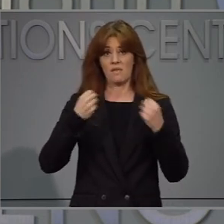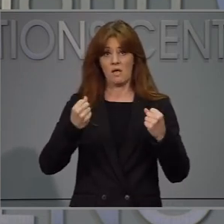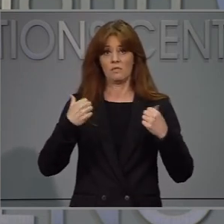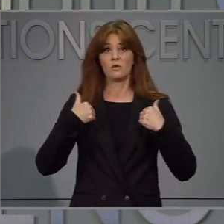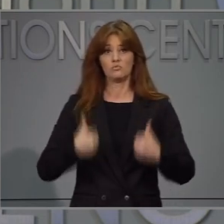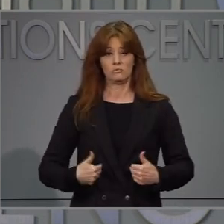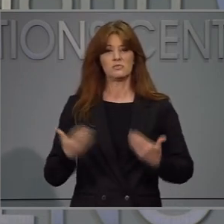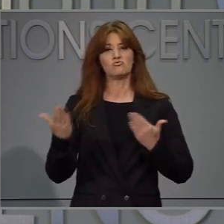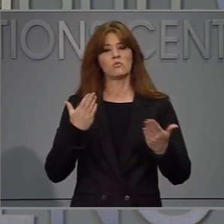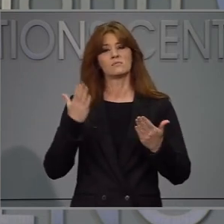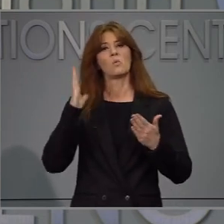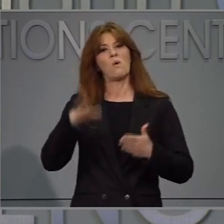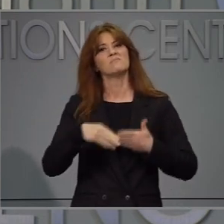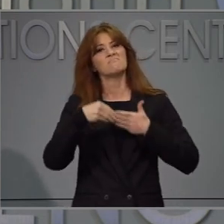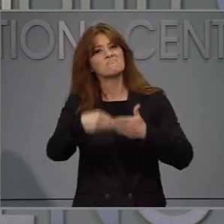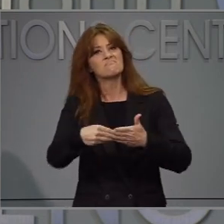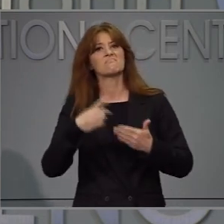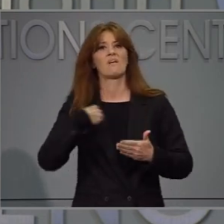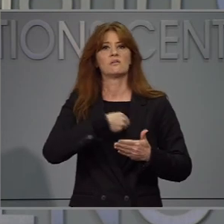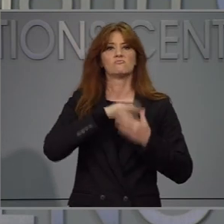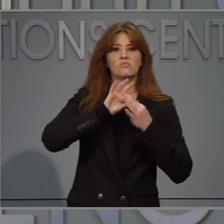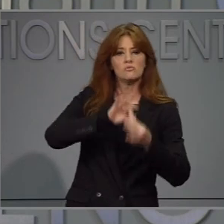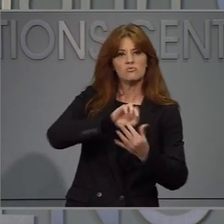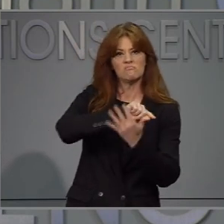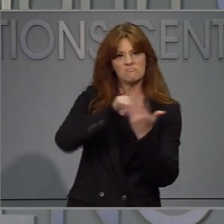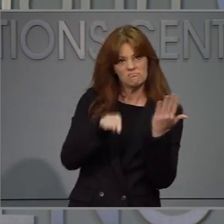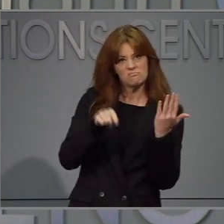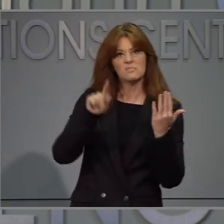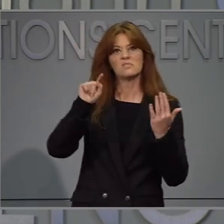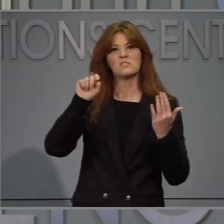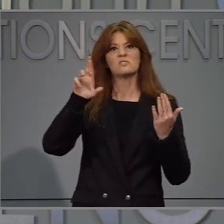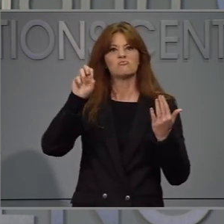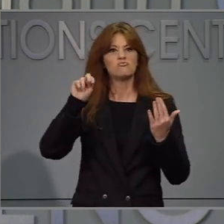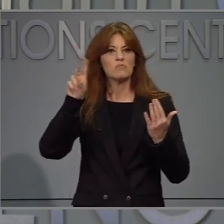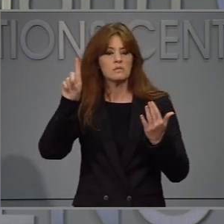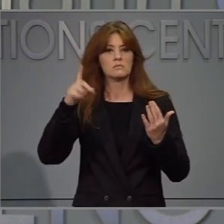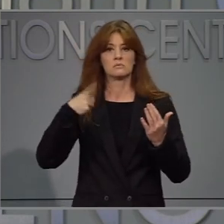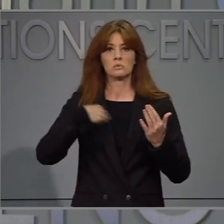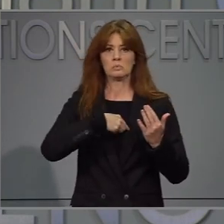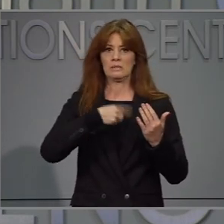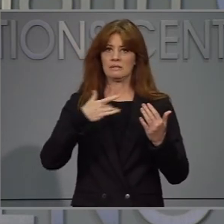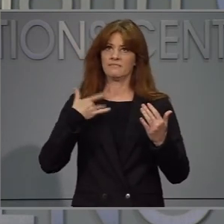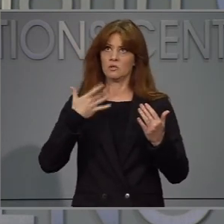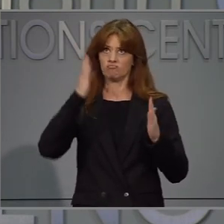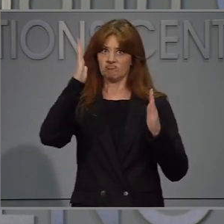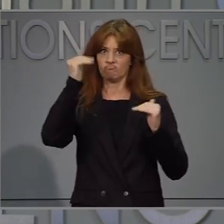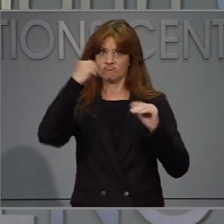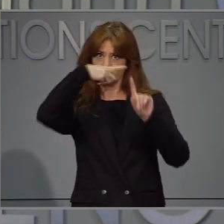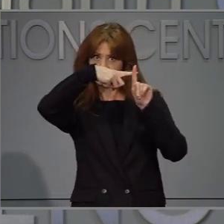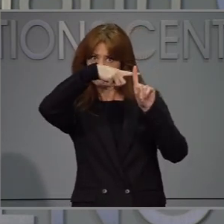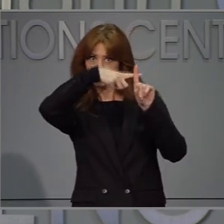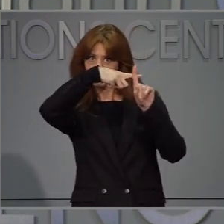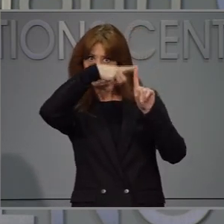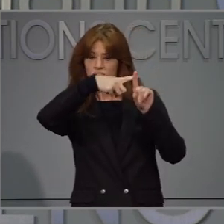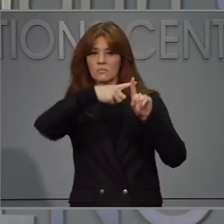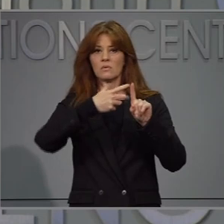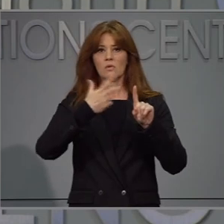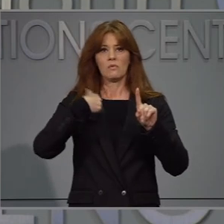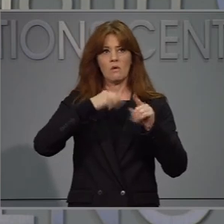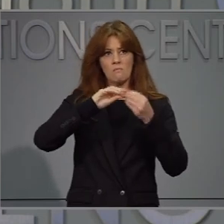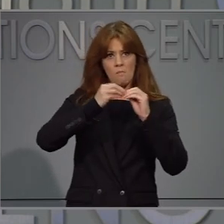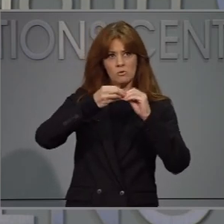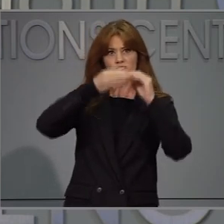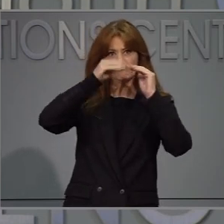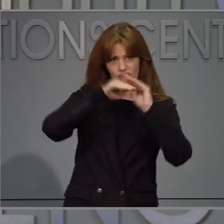us through an update of our trends. We remain hopeful that the trends will be stable